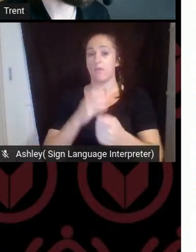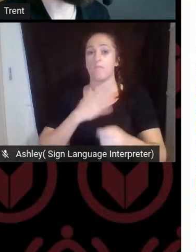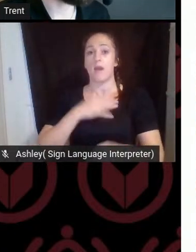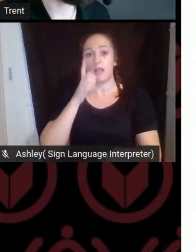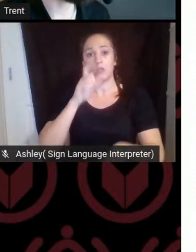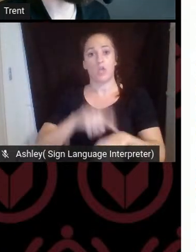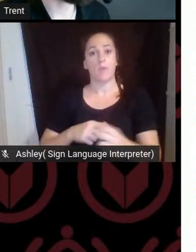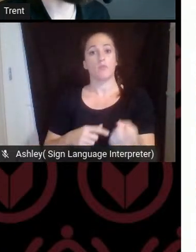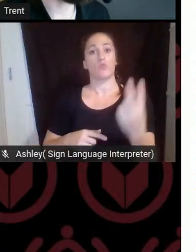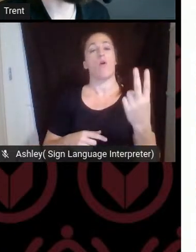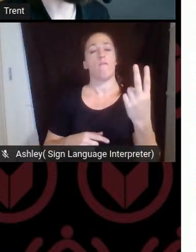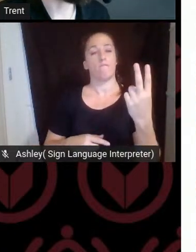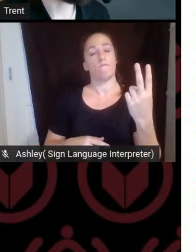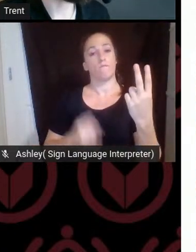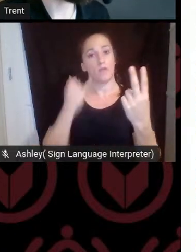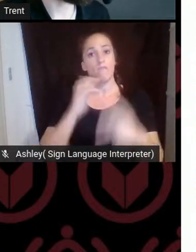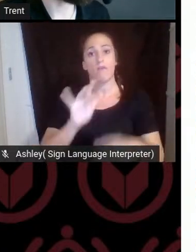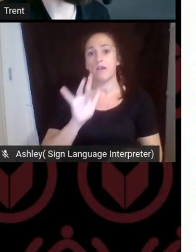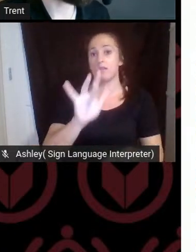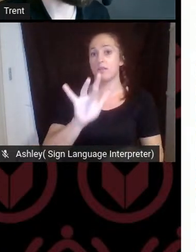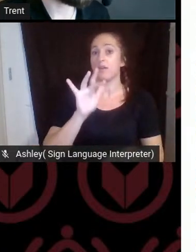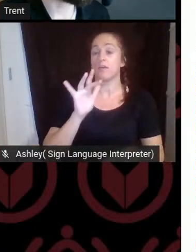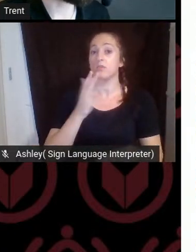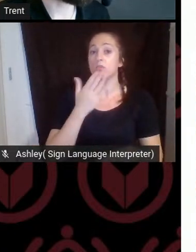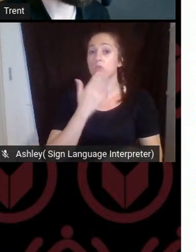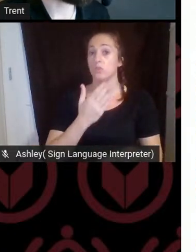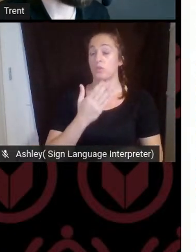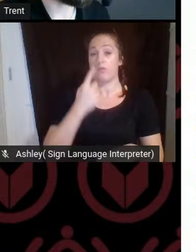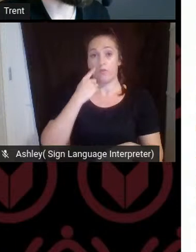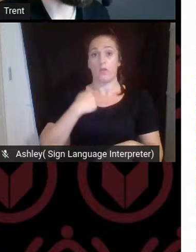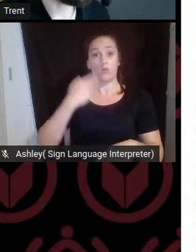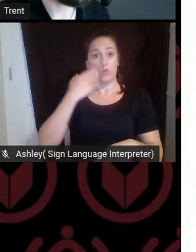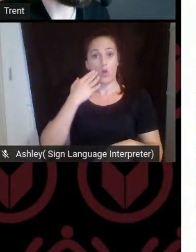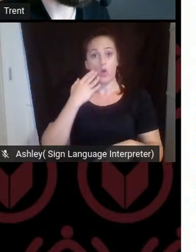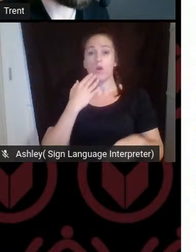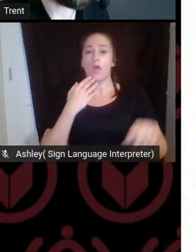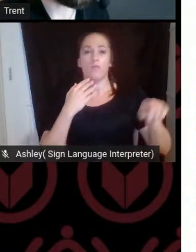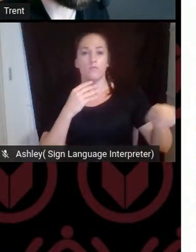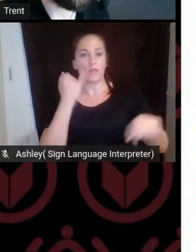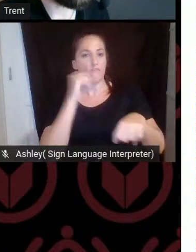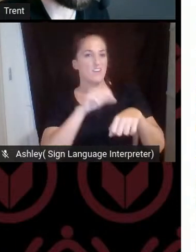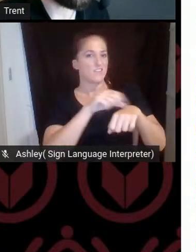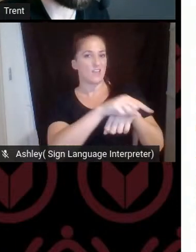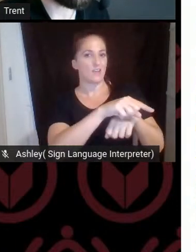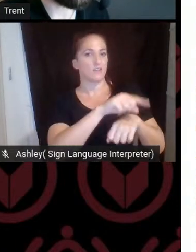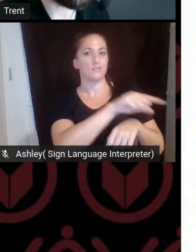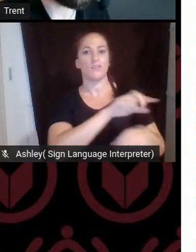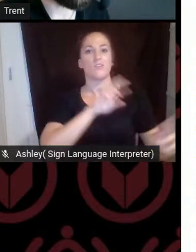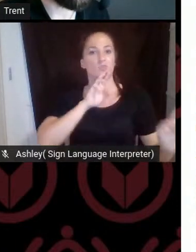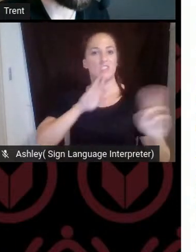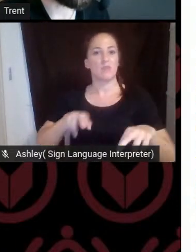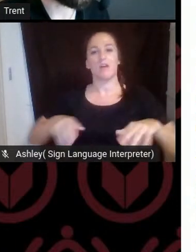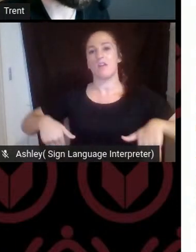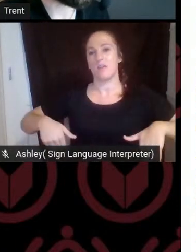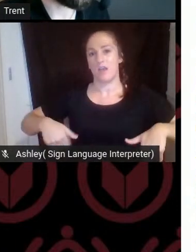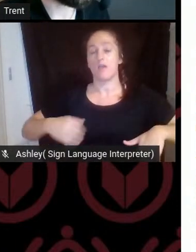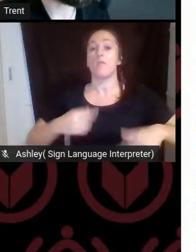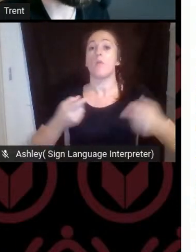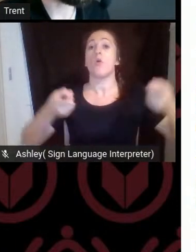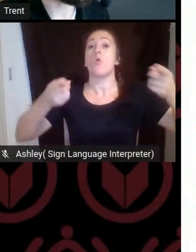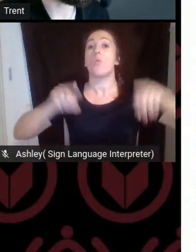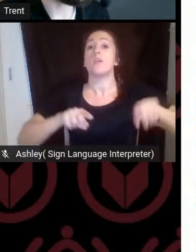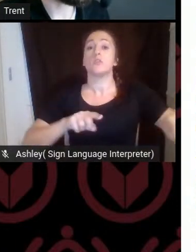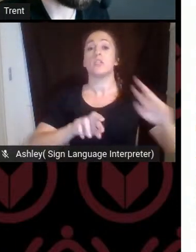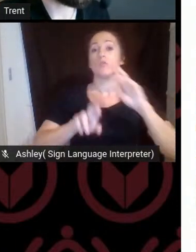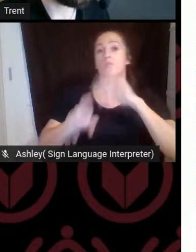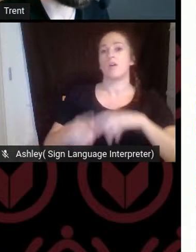I click on that, it gives me an idea. Tells me that Rebecca hasn't responded yet. And if she does respond, you'll see a little check mark next to her saying that